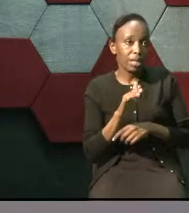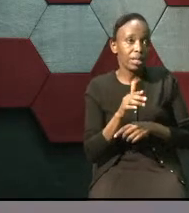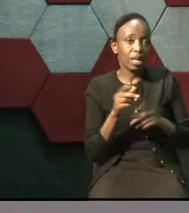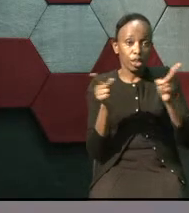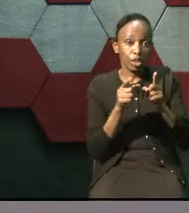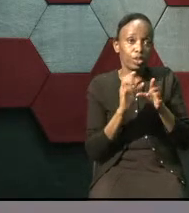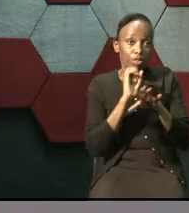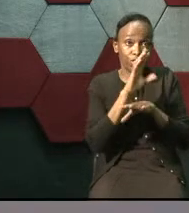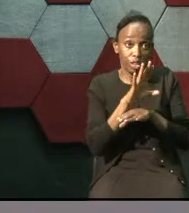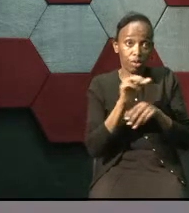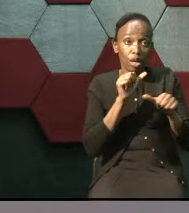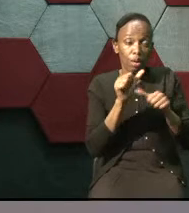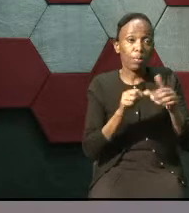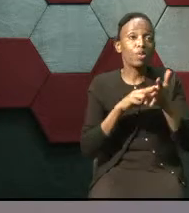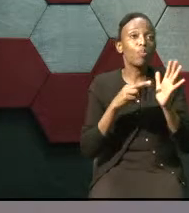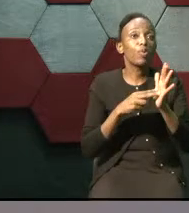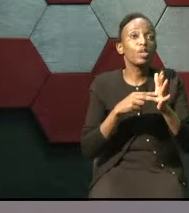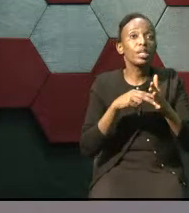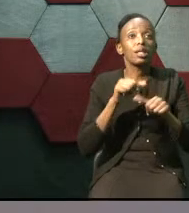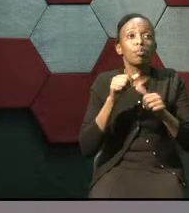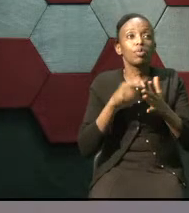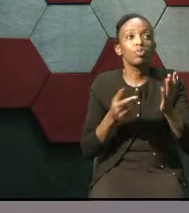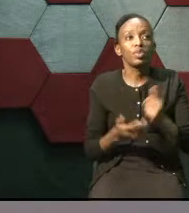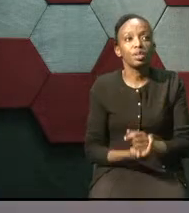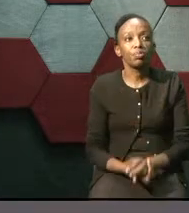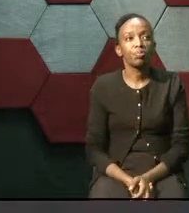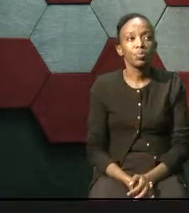what their project rather was about.